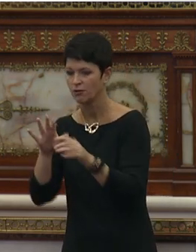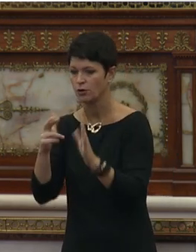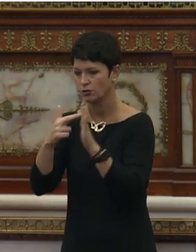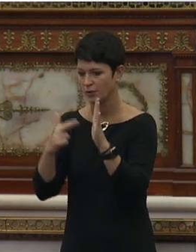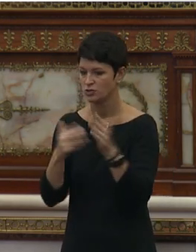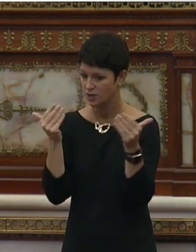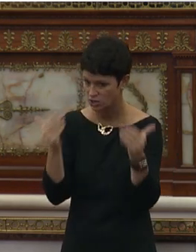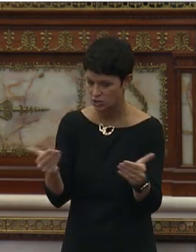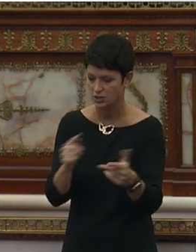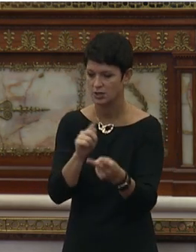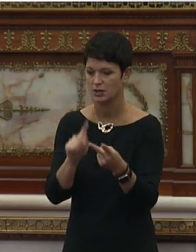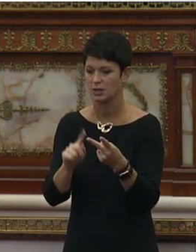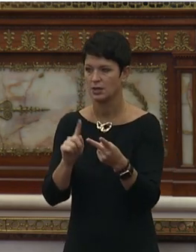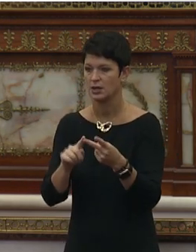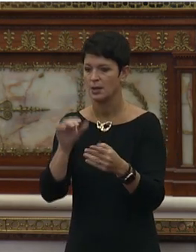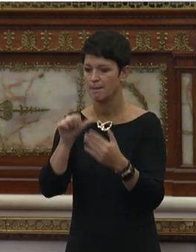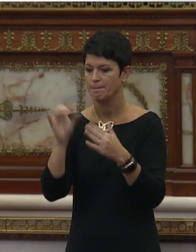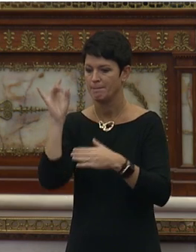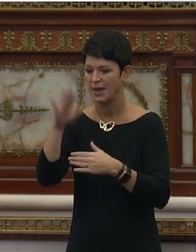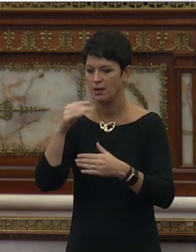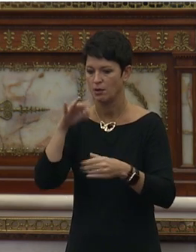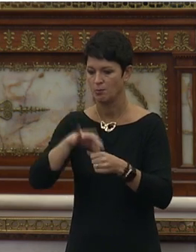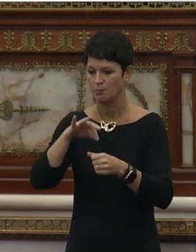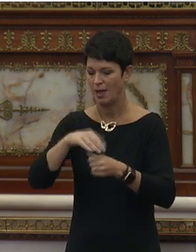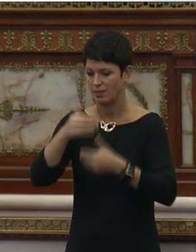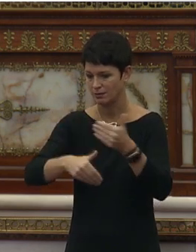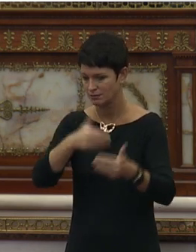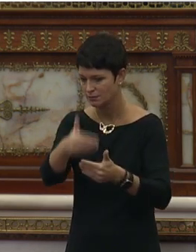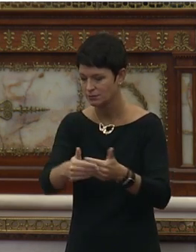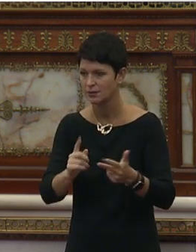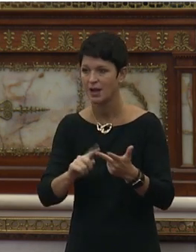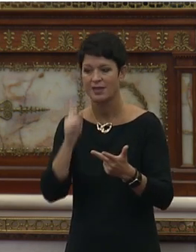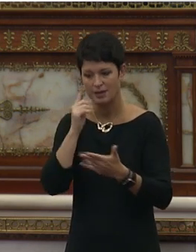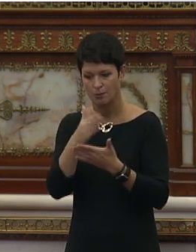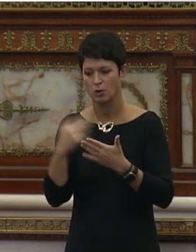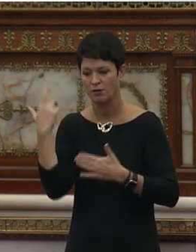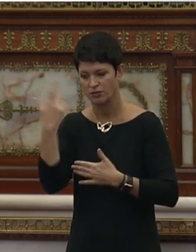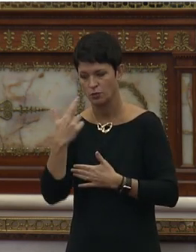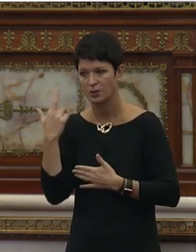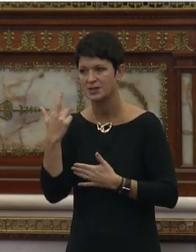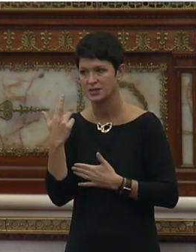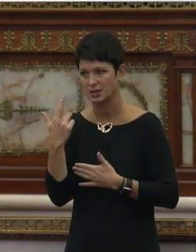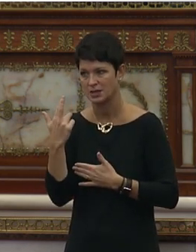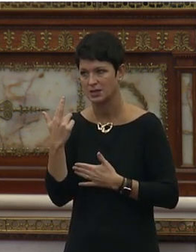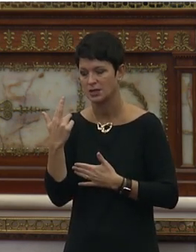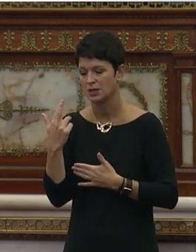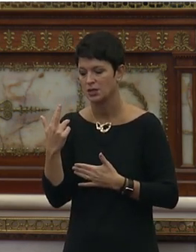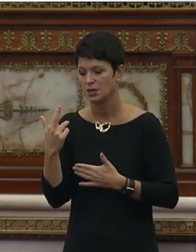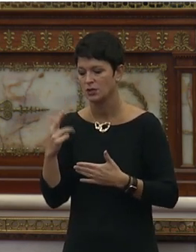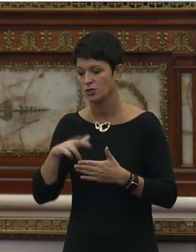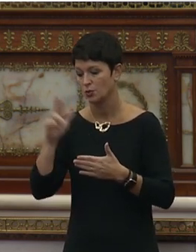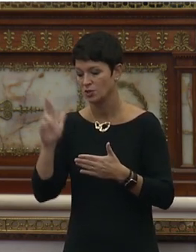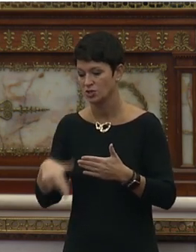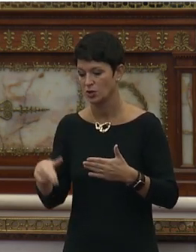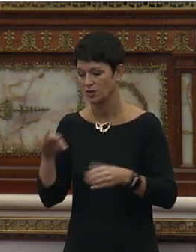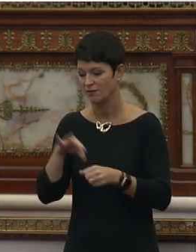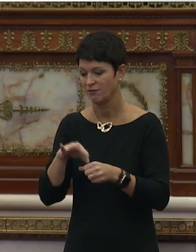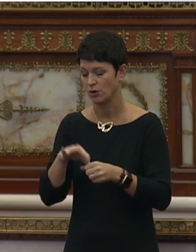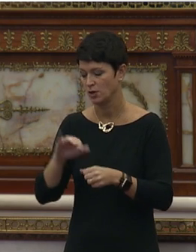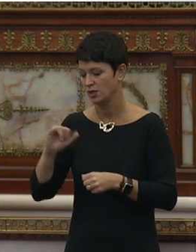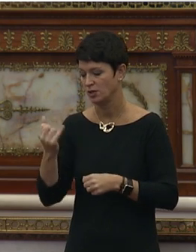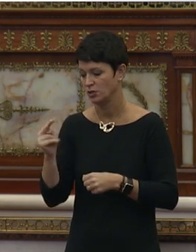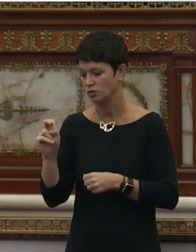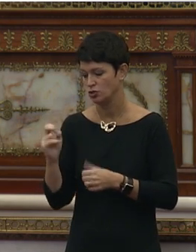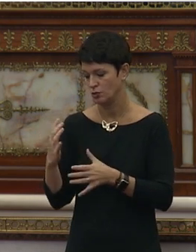registration, about the mail-in ballot process. I think part of the reason why the turnout has been low in the June